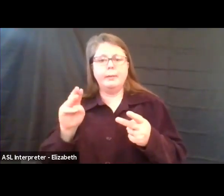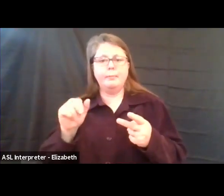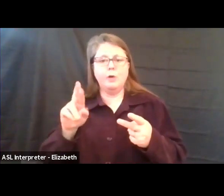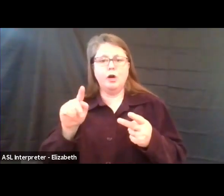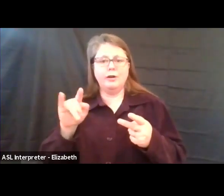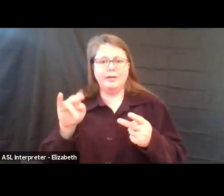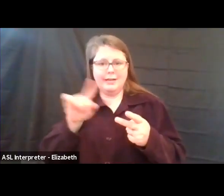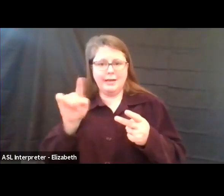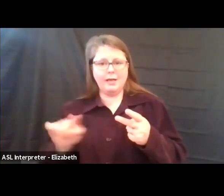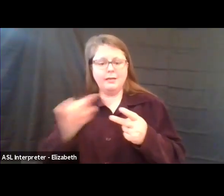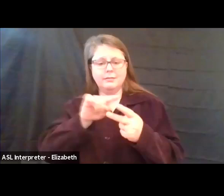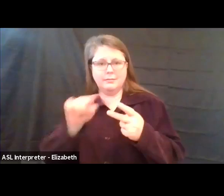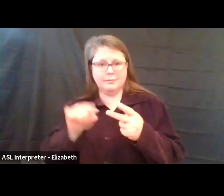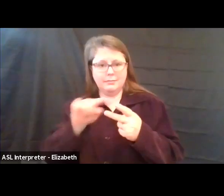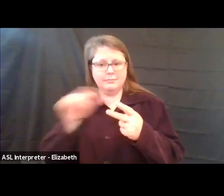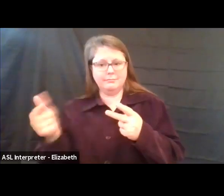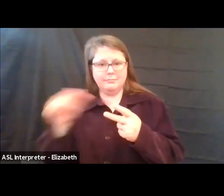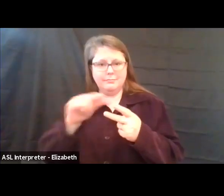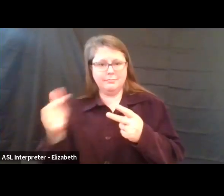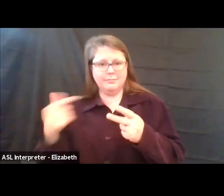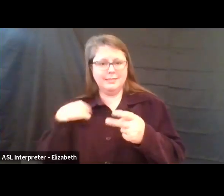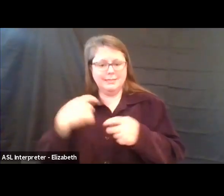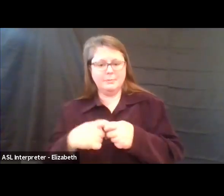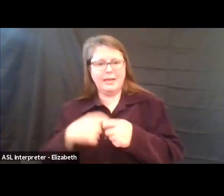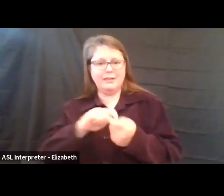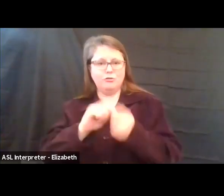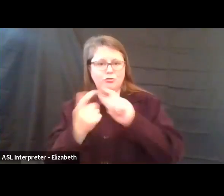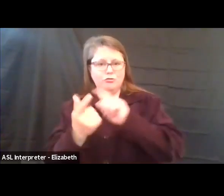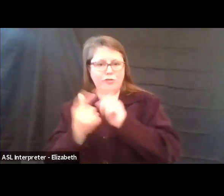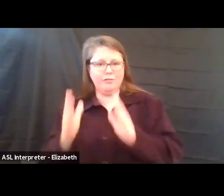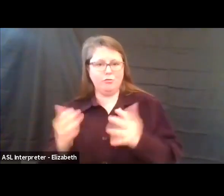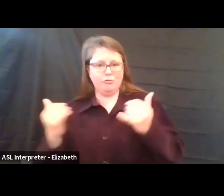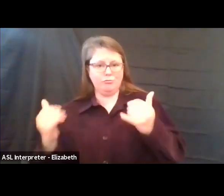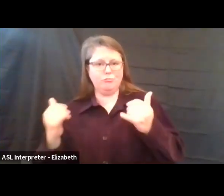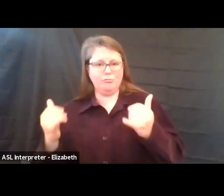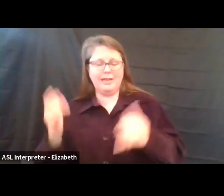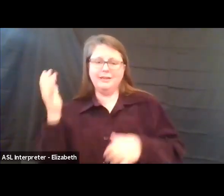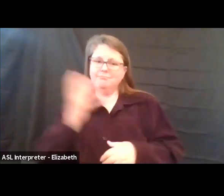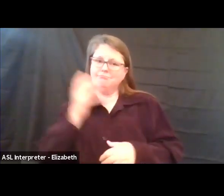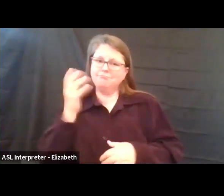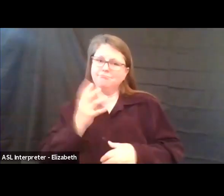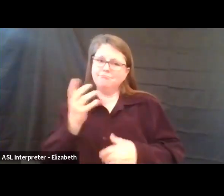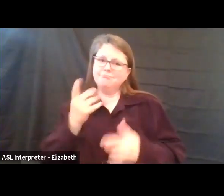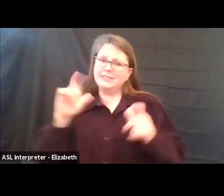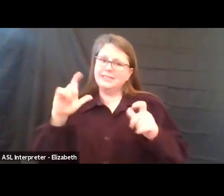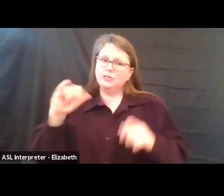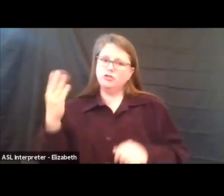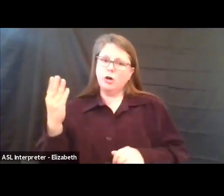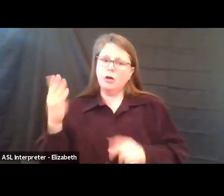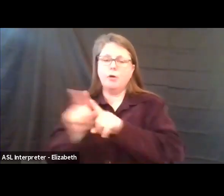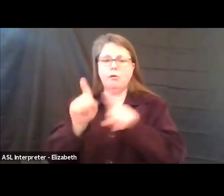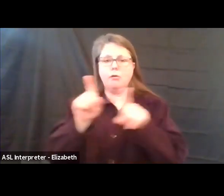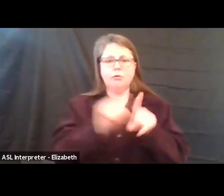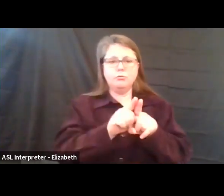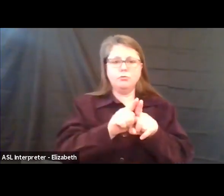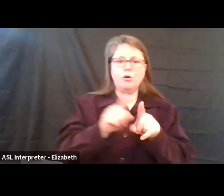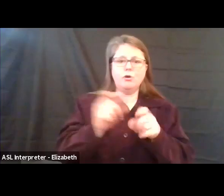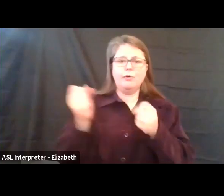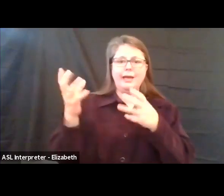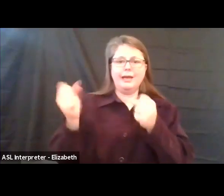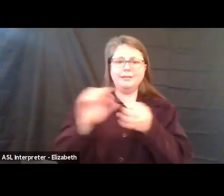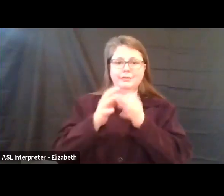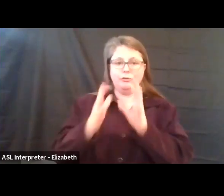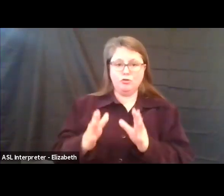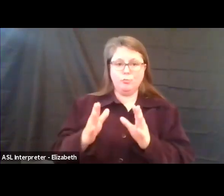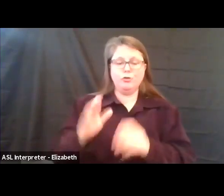to listen to English and speak in Spanish. I also want to thank our ASL interpreter, Elizabeth Schepler,